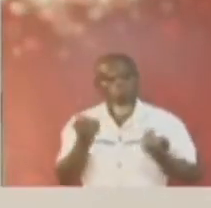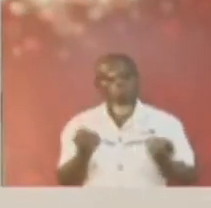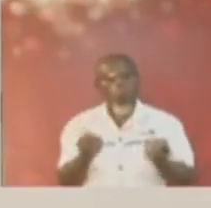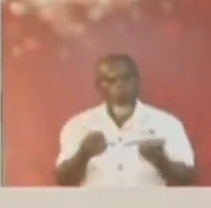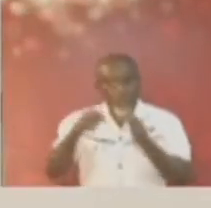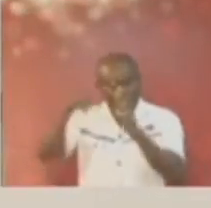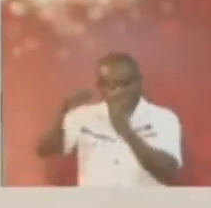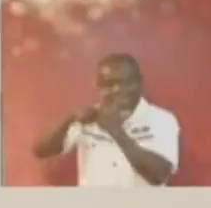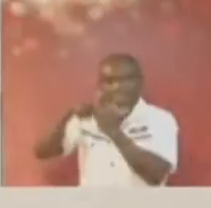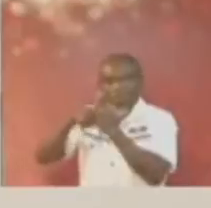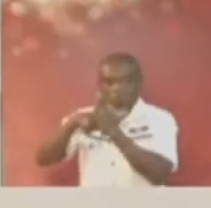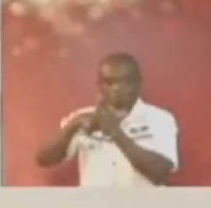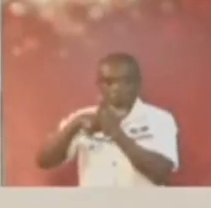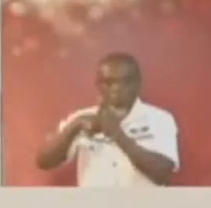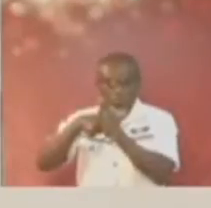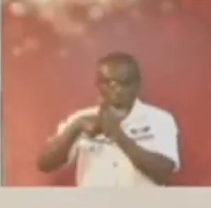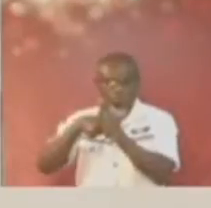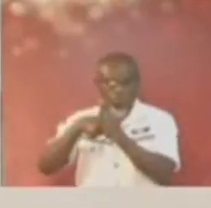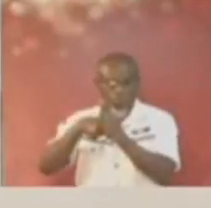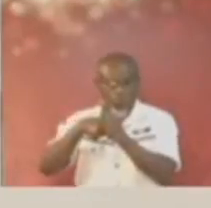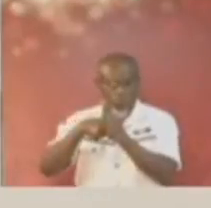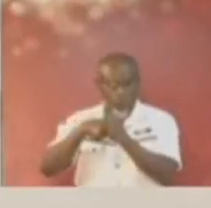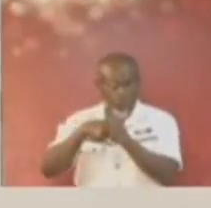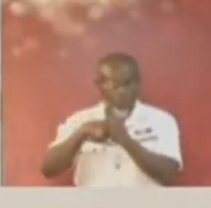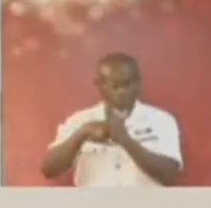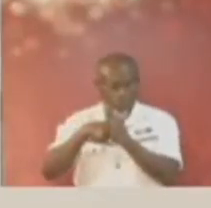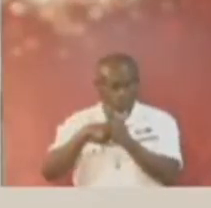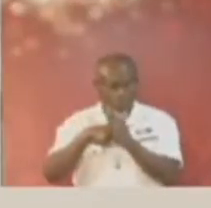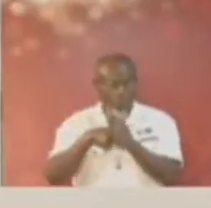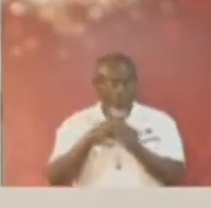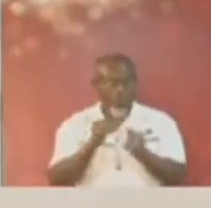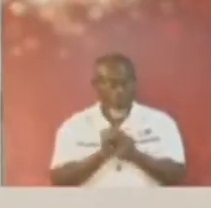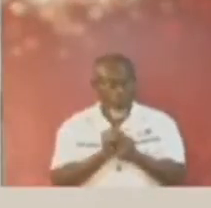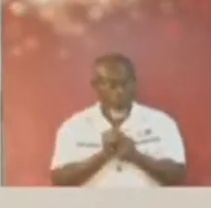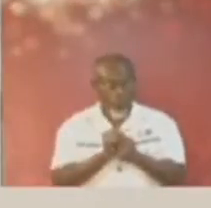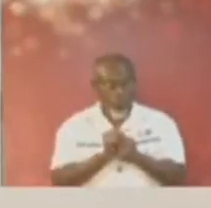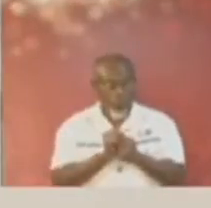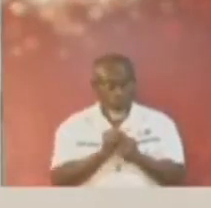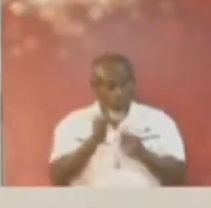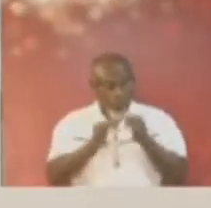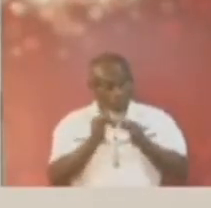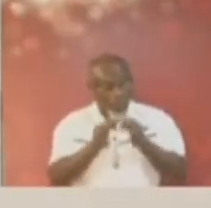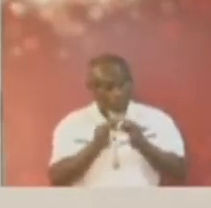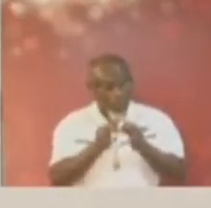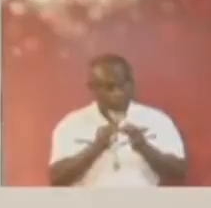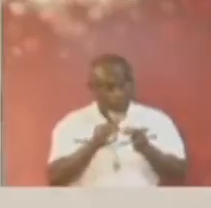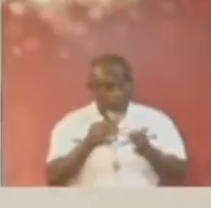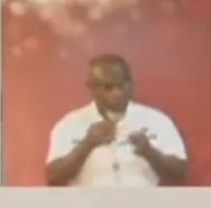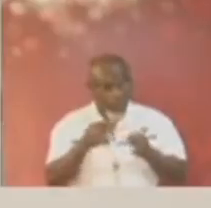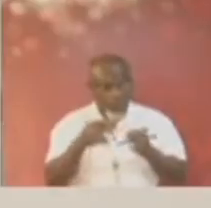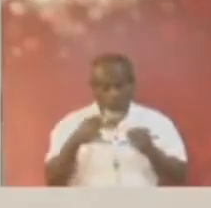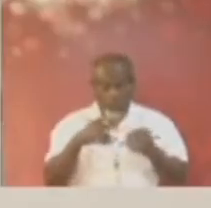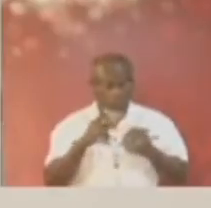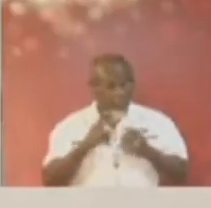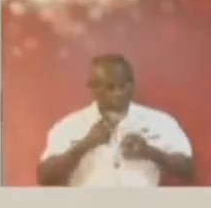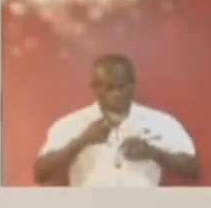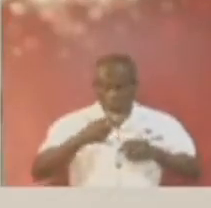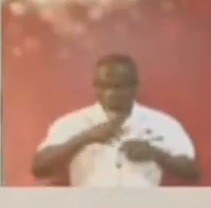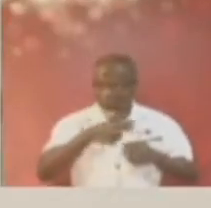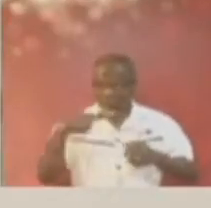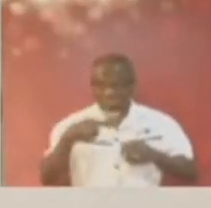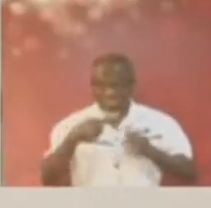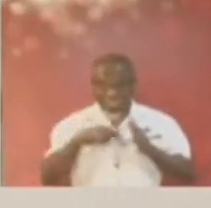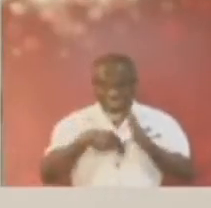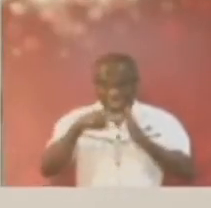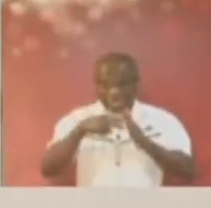you start to feel symptoms of severe illness, reaching out to your CMOH as needed, going for a test. All of these things are things that are